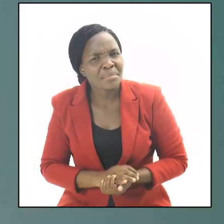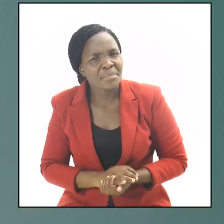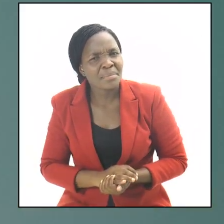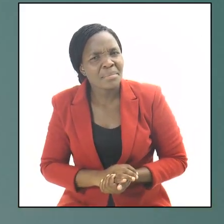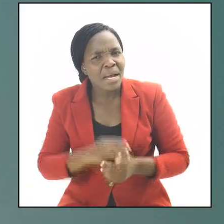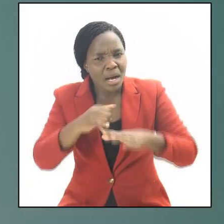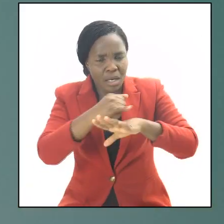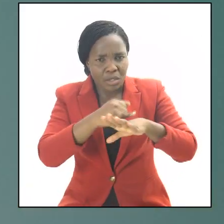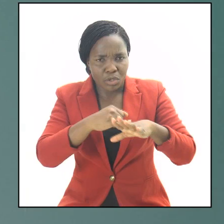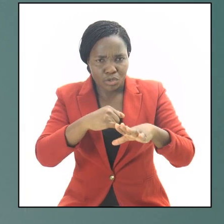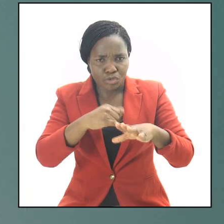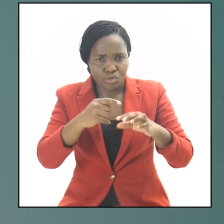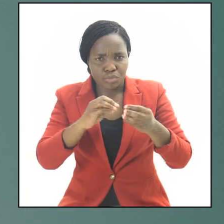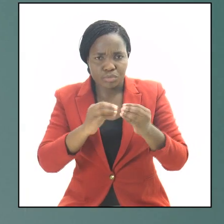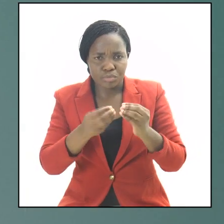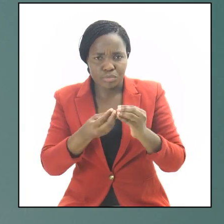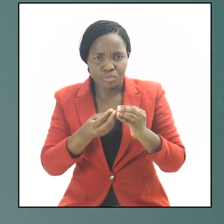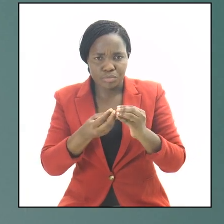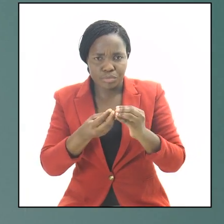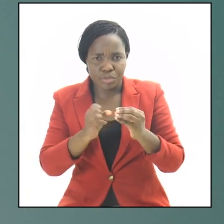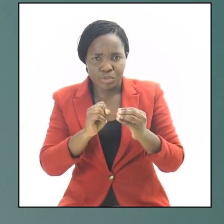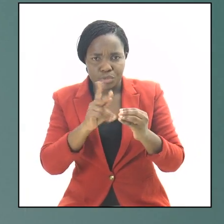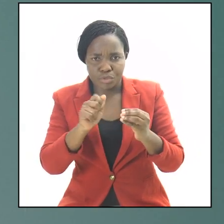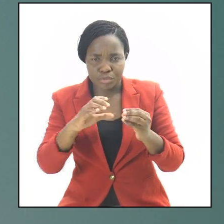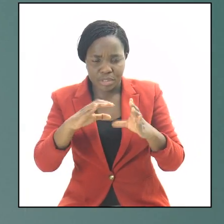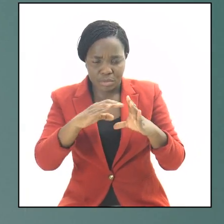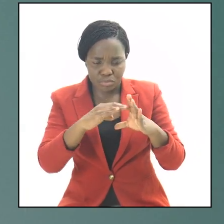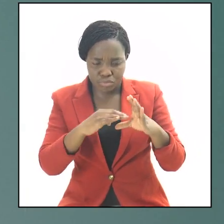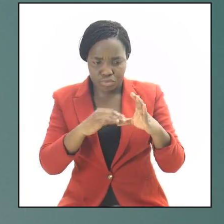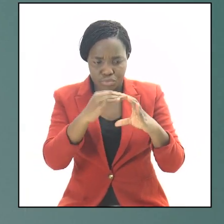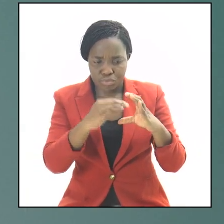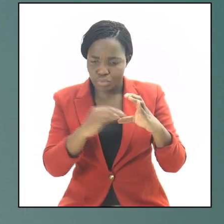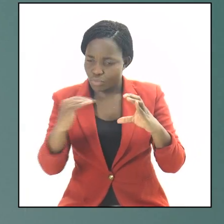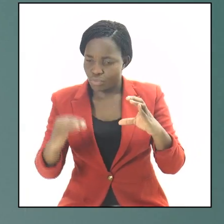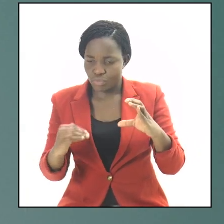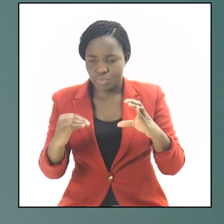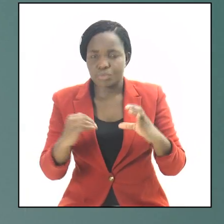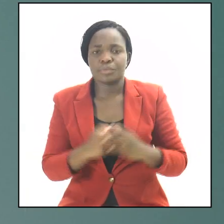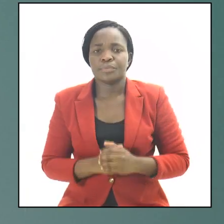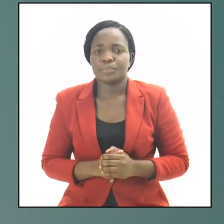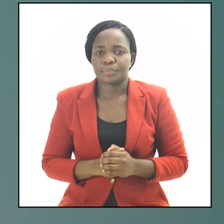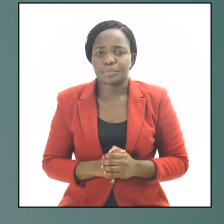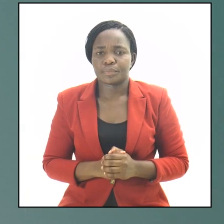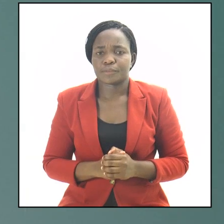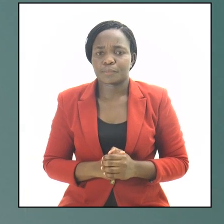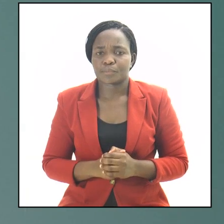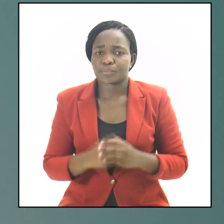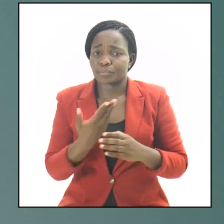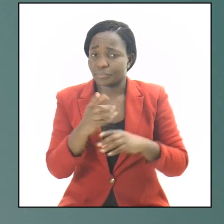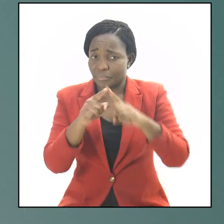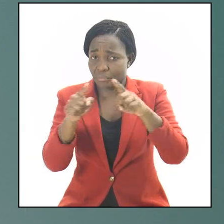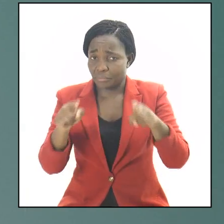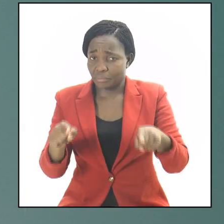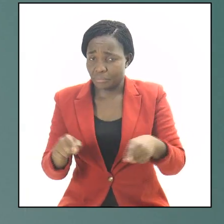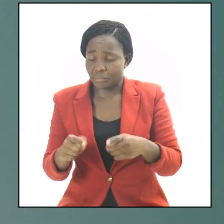of space inside the boundary of a flat object, such as a square or a rectangle. Okay,